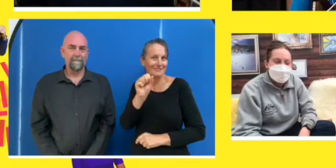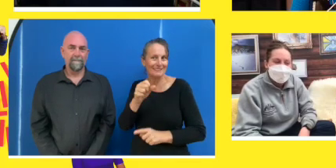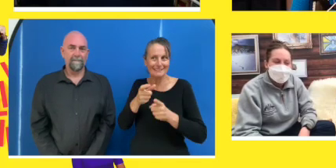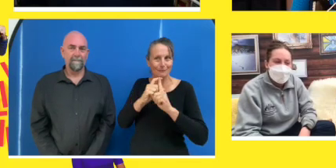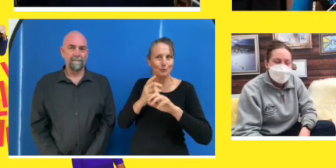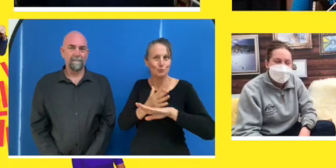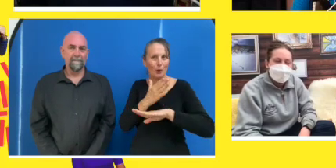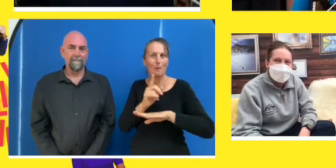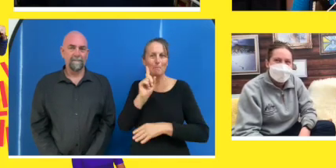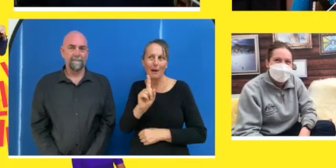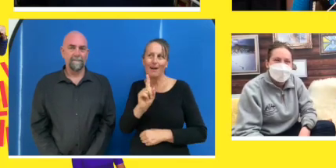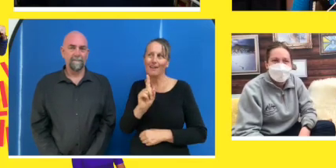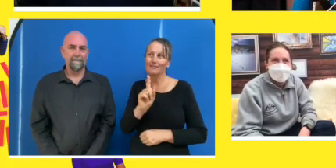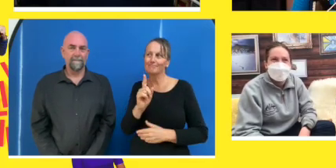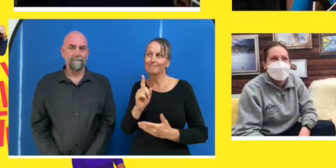And yeah,